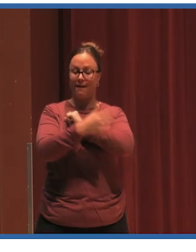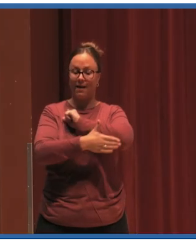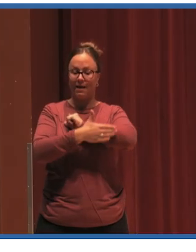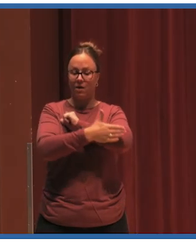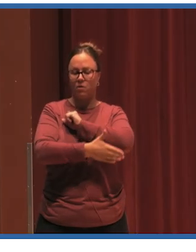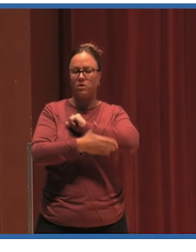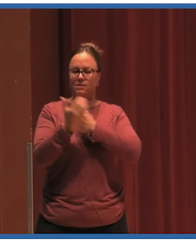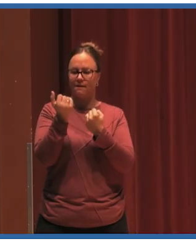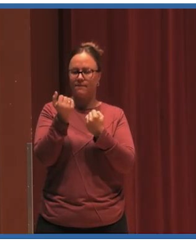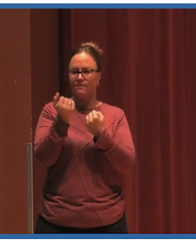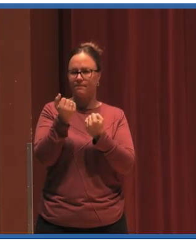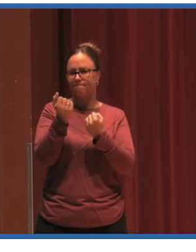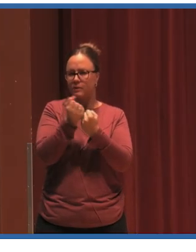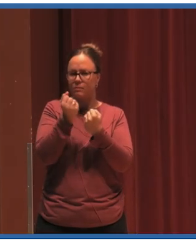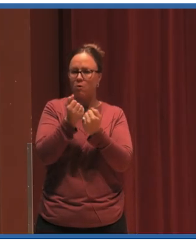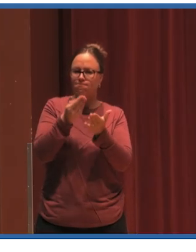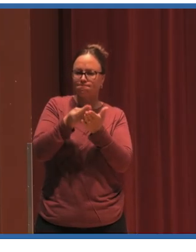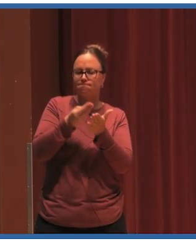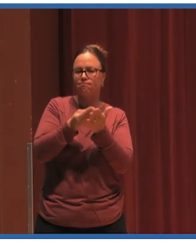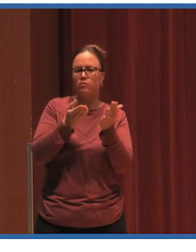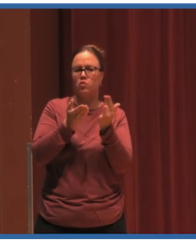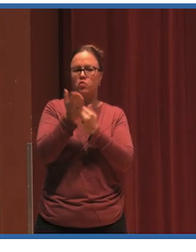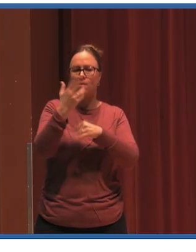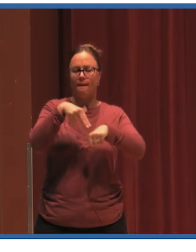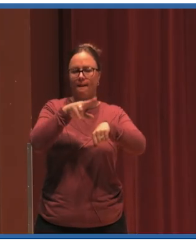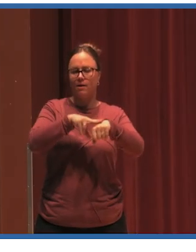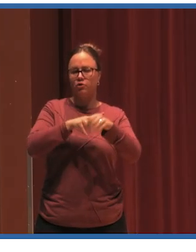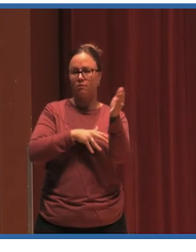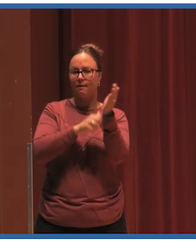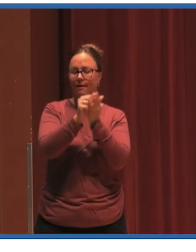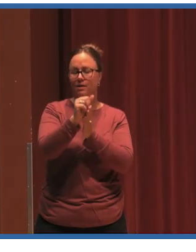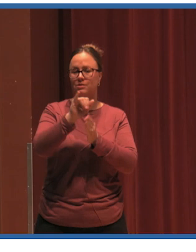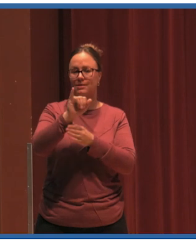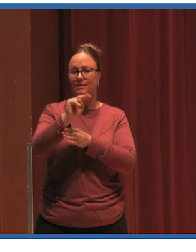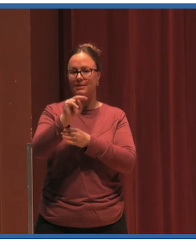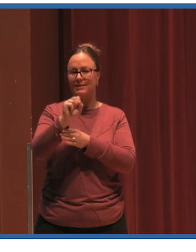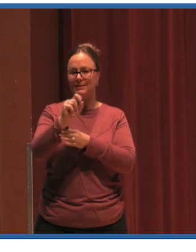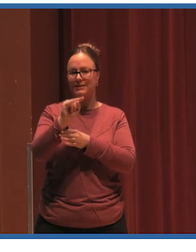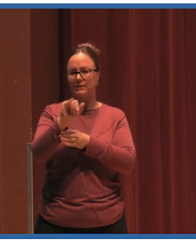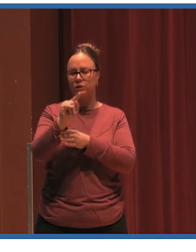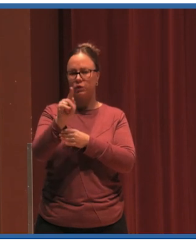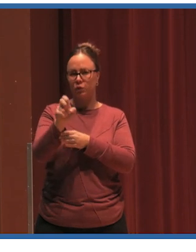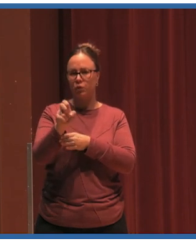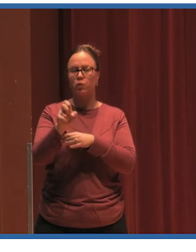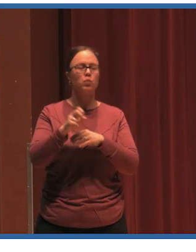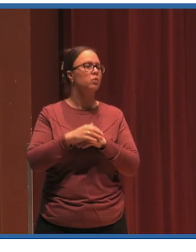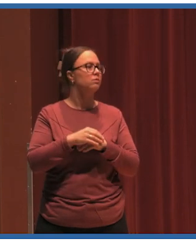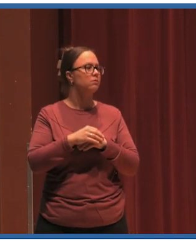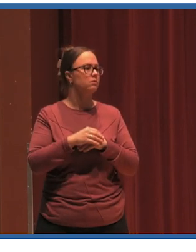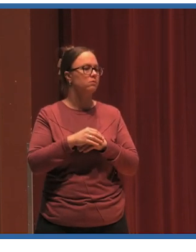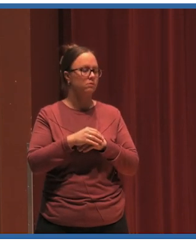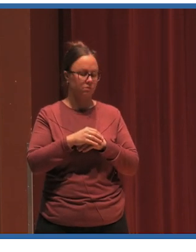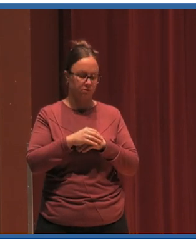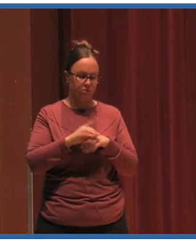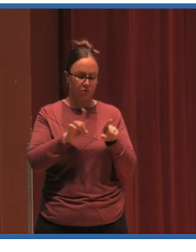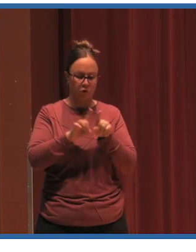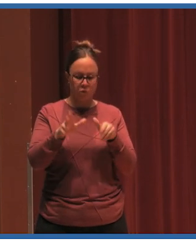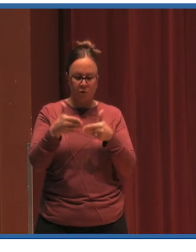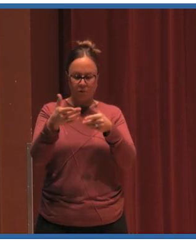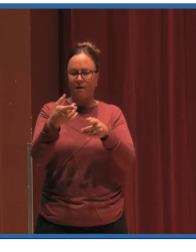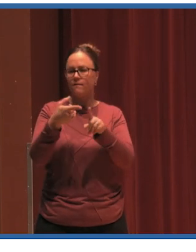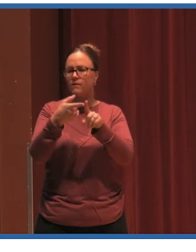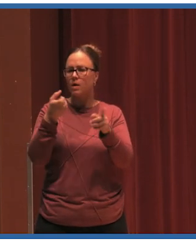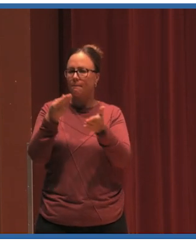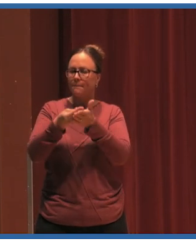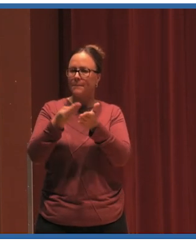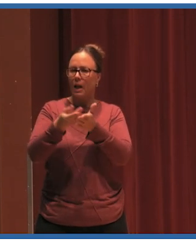through a grant through the National Cancer Institute. It is also now supported by some very generous philanthropic donations that we've